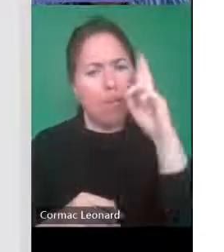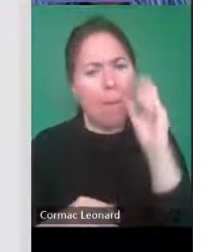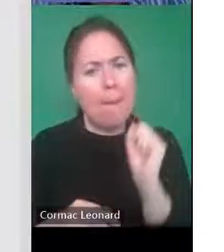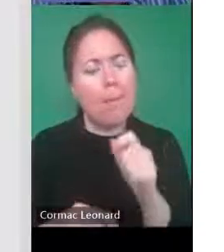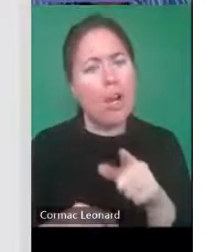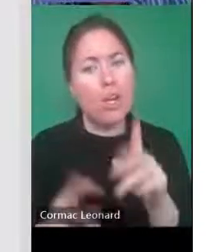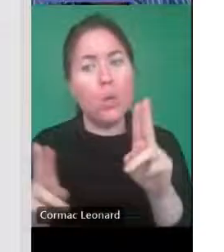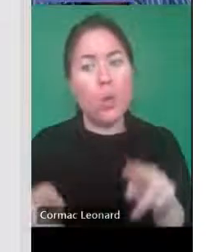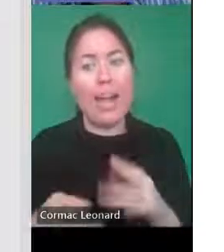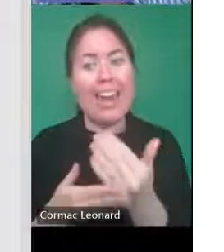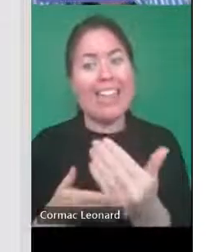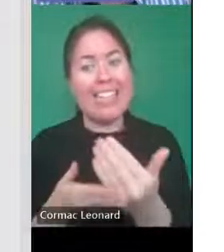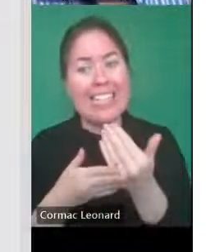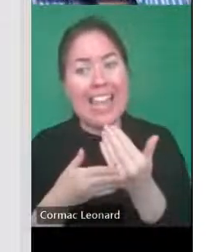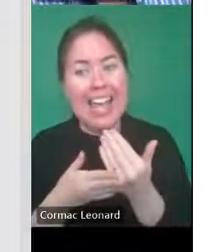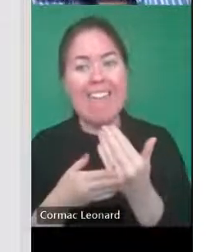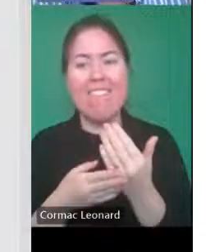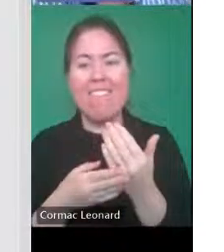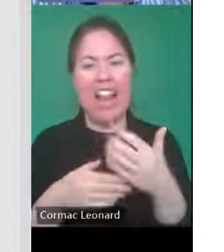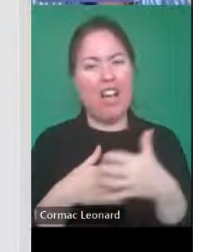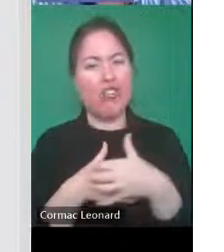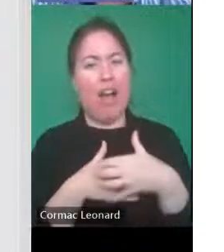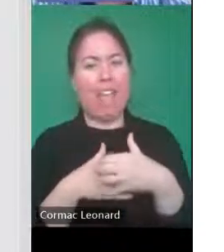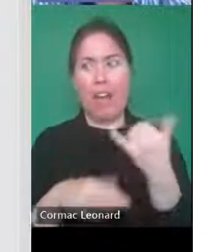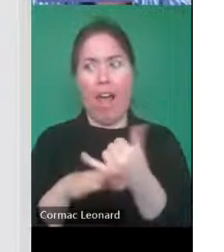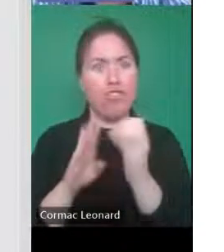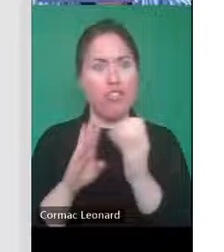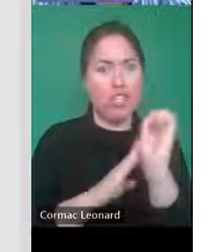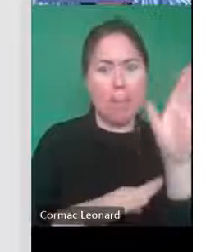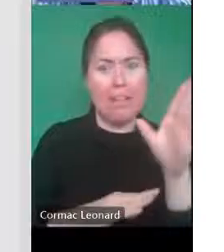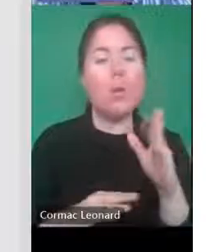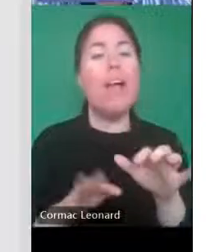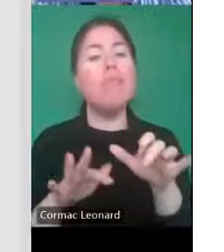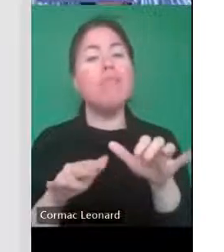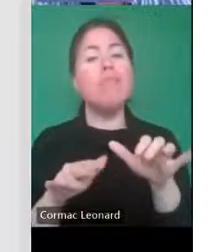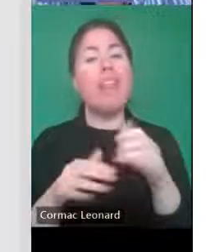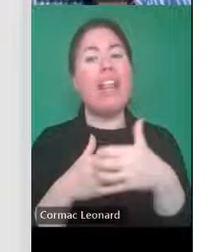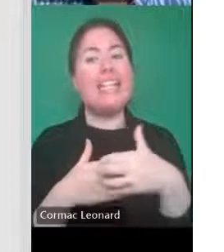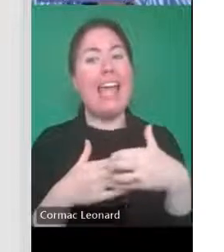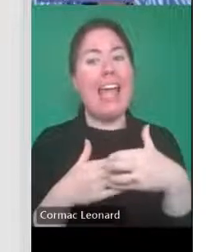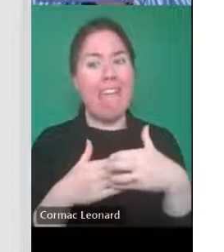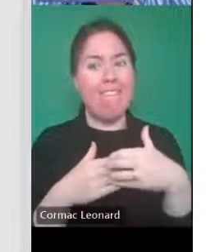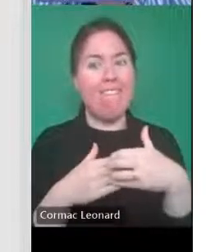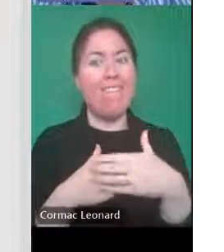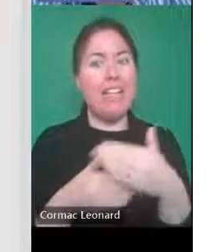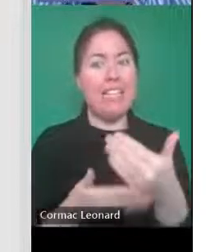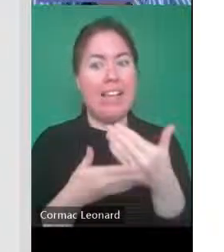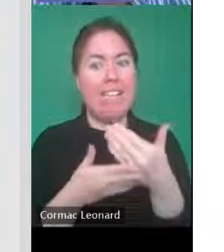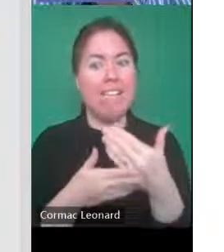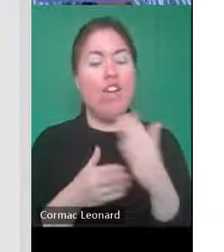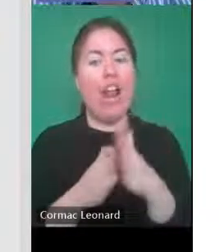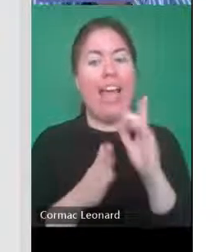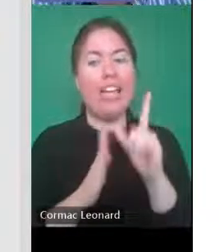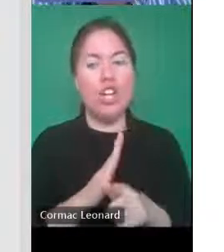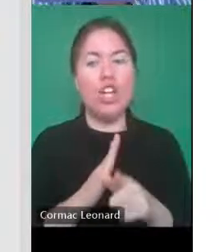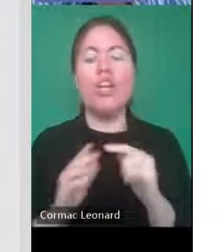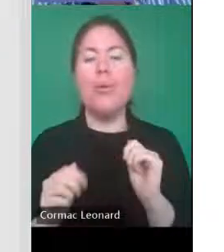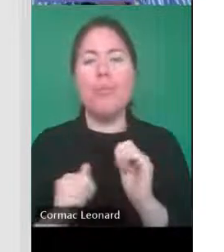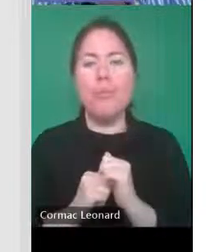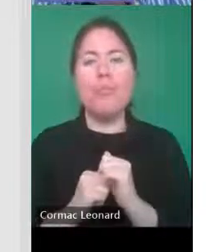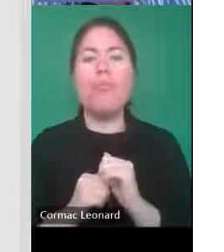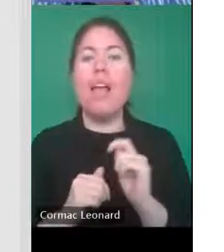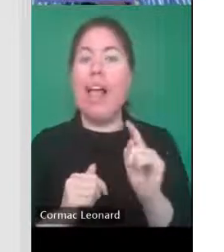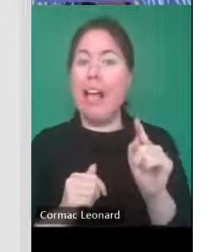save a form in draft, and you can that information will